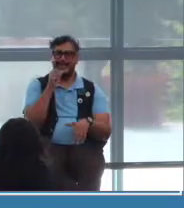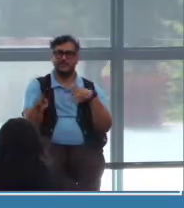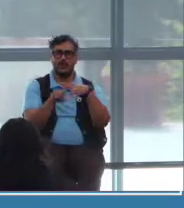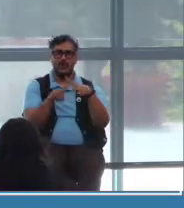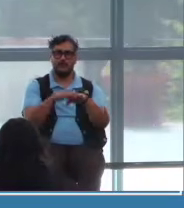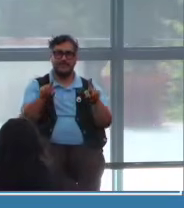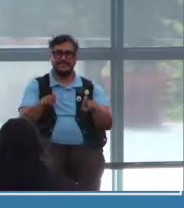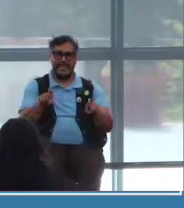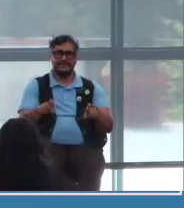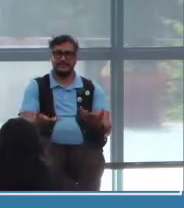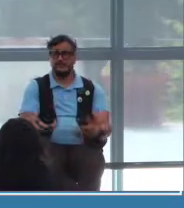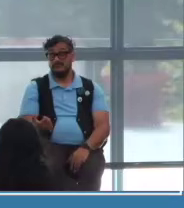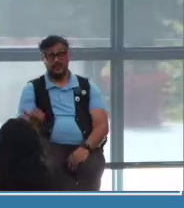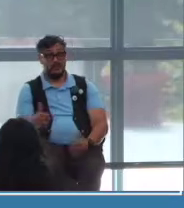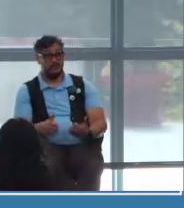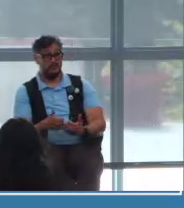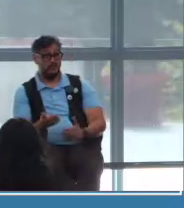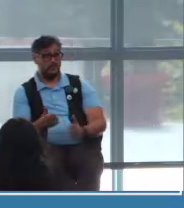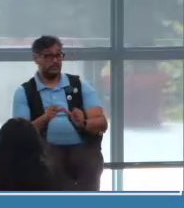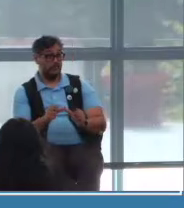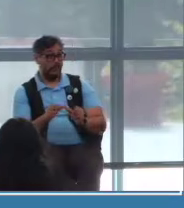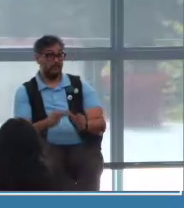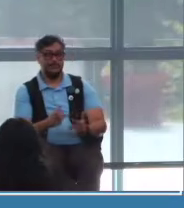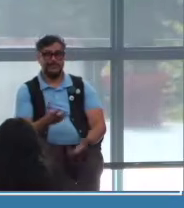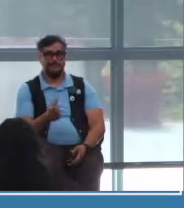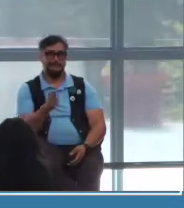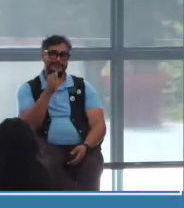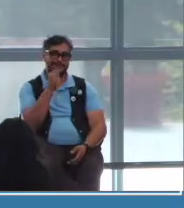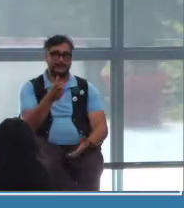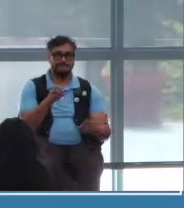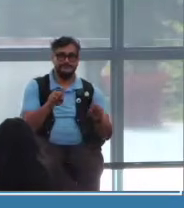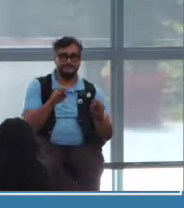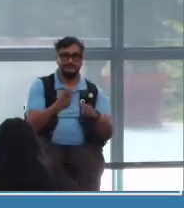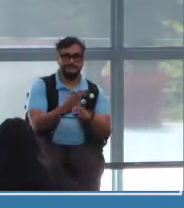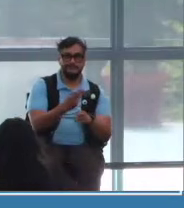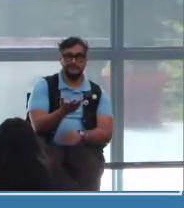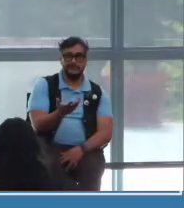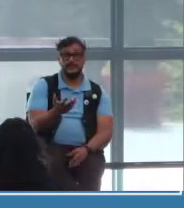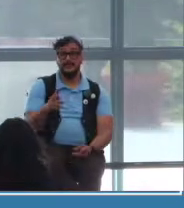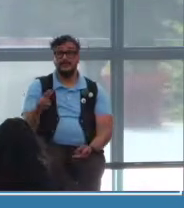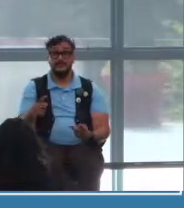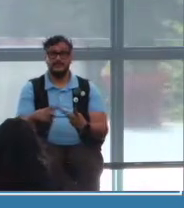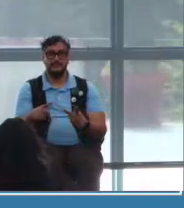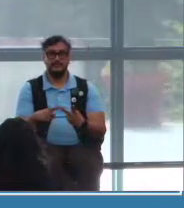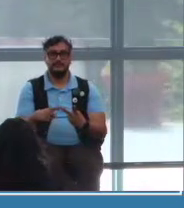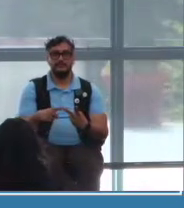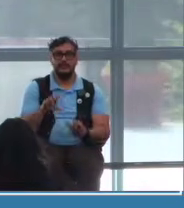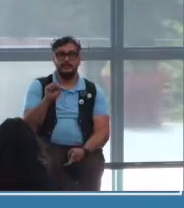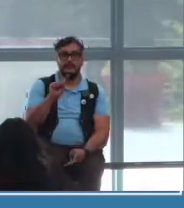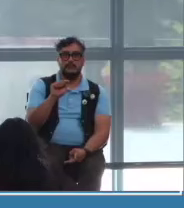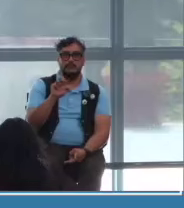most common cause of atrophy is deconditioning. The second most common cause is